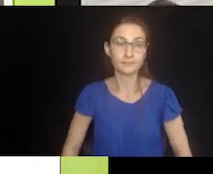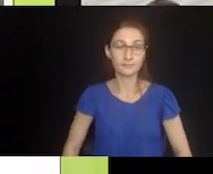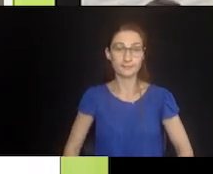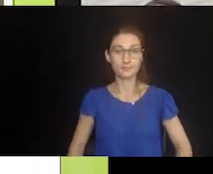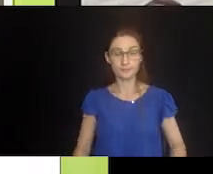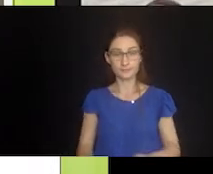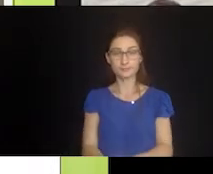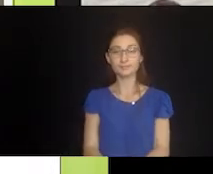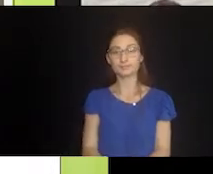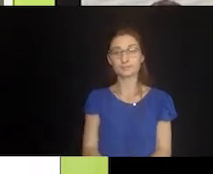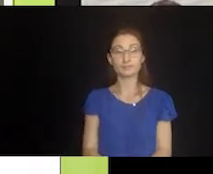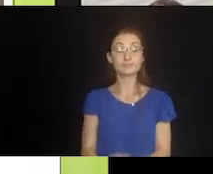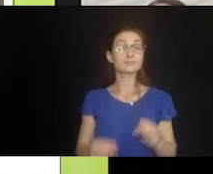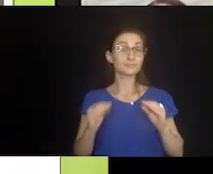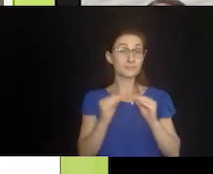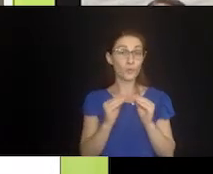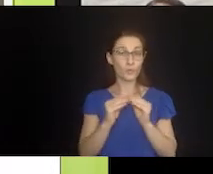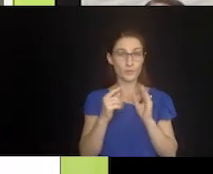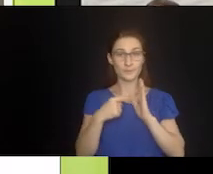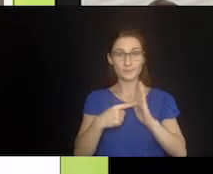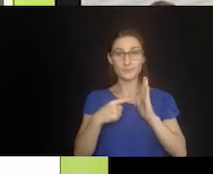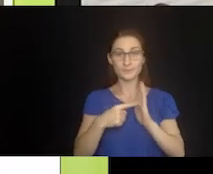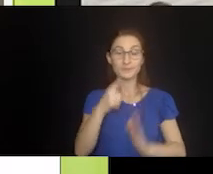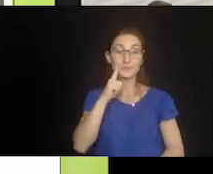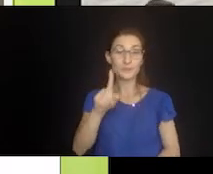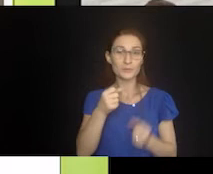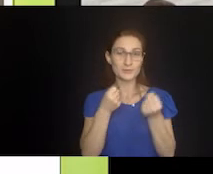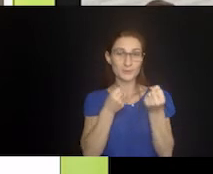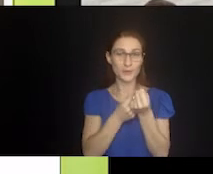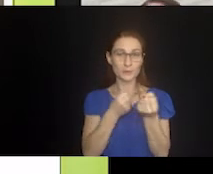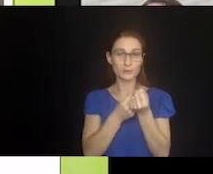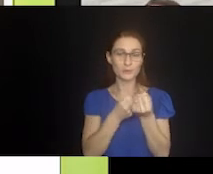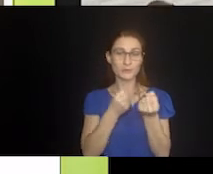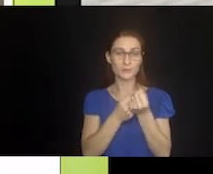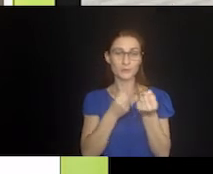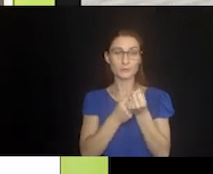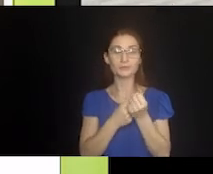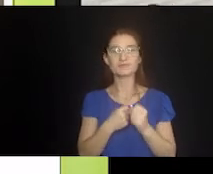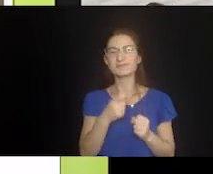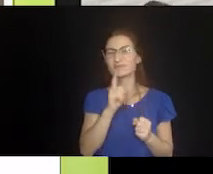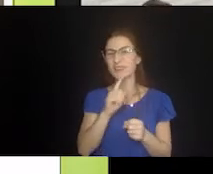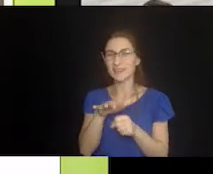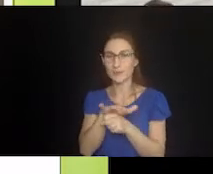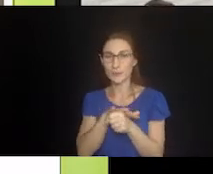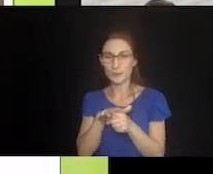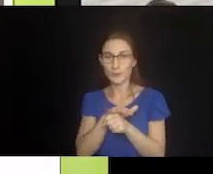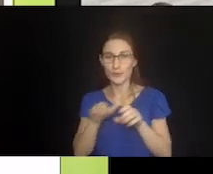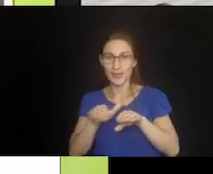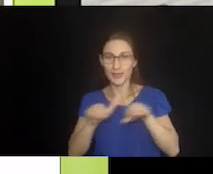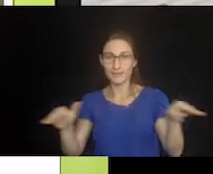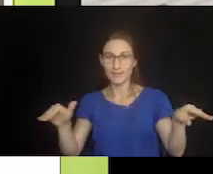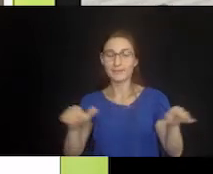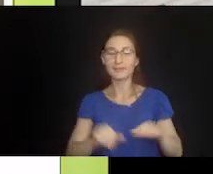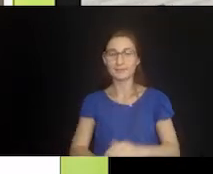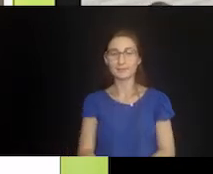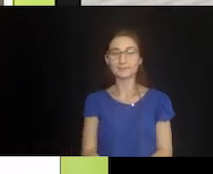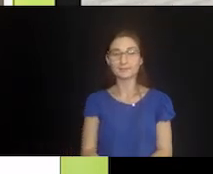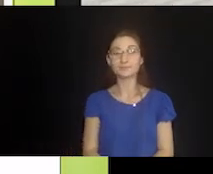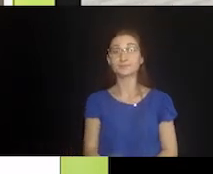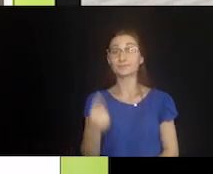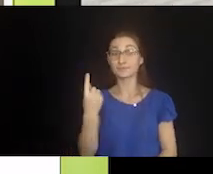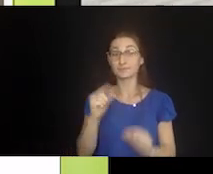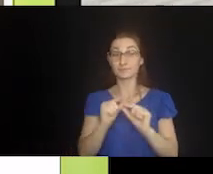slide. So these are more examples of sponsorships kind of on a